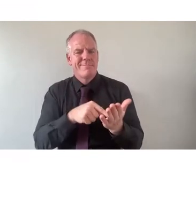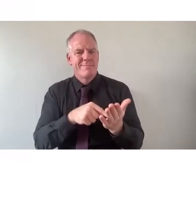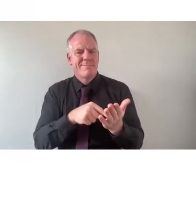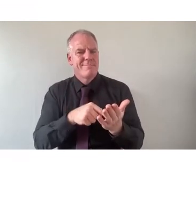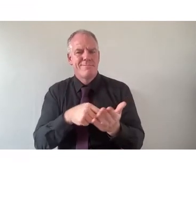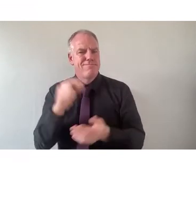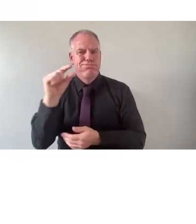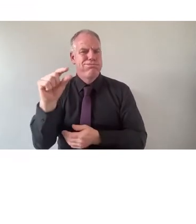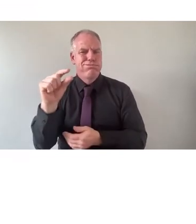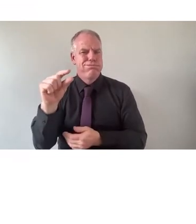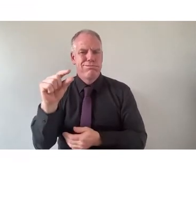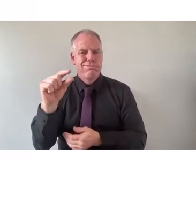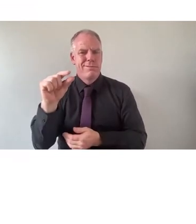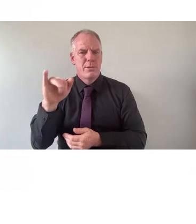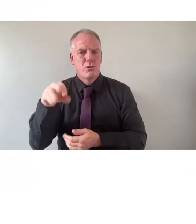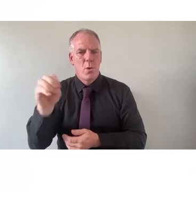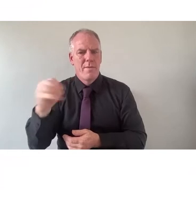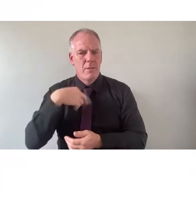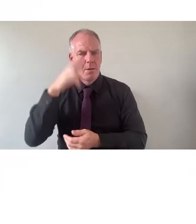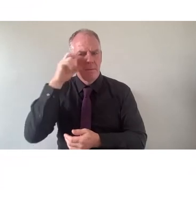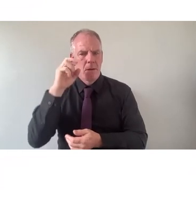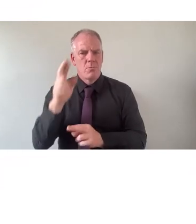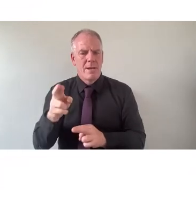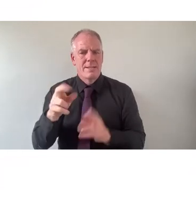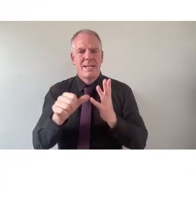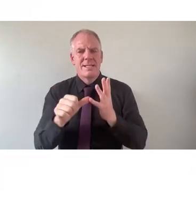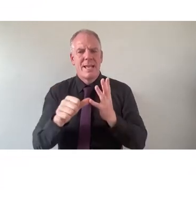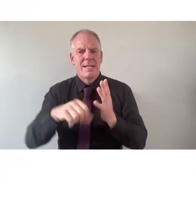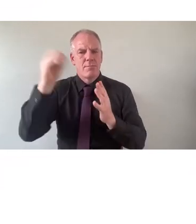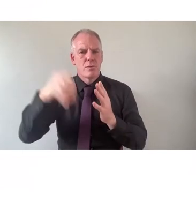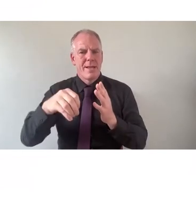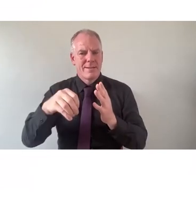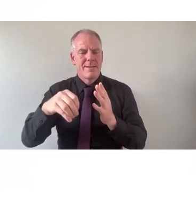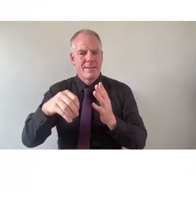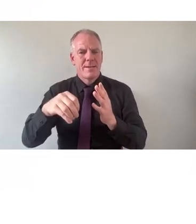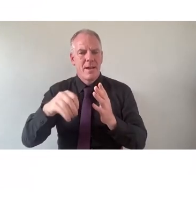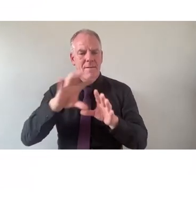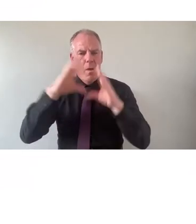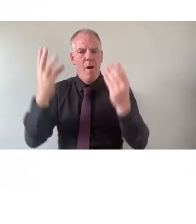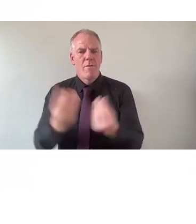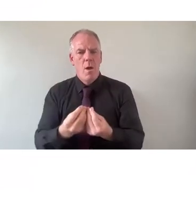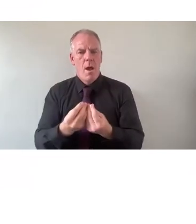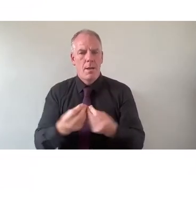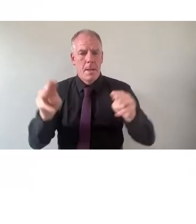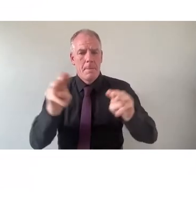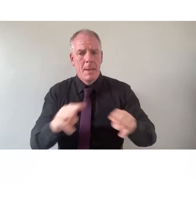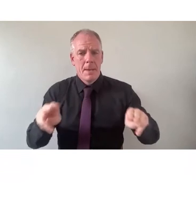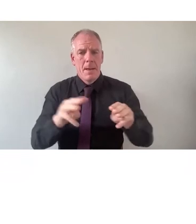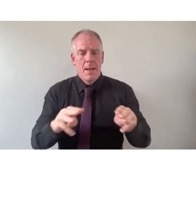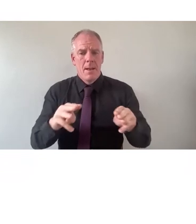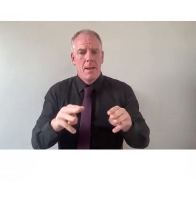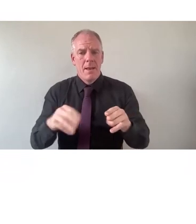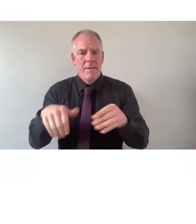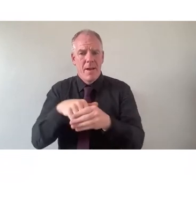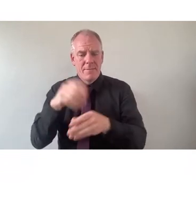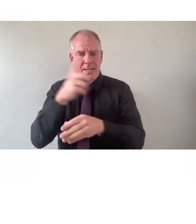think if I have my numbers correct, about like 6%, for instance, of the total population of persons on